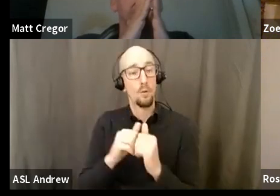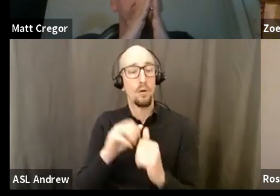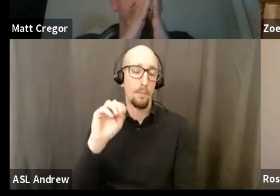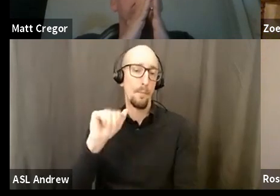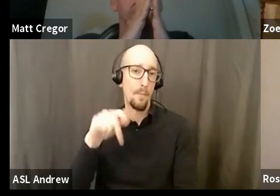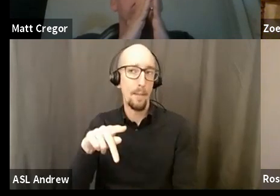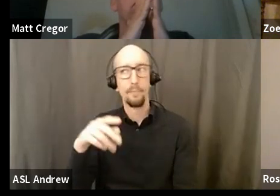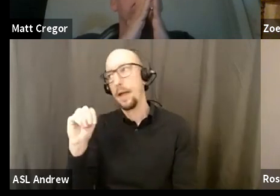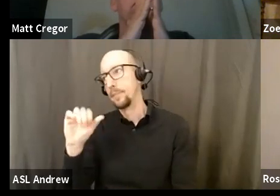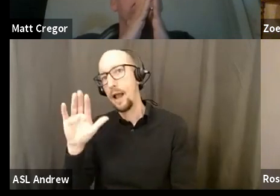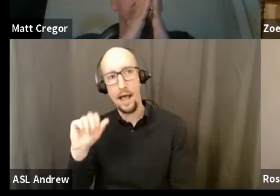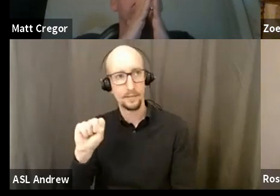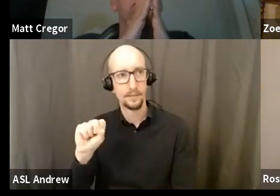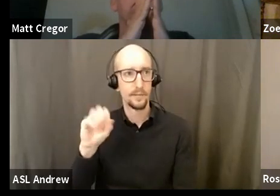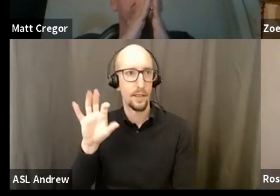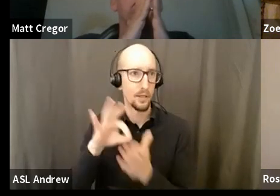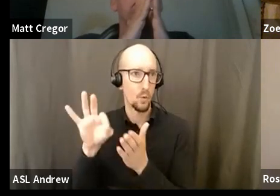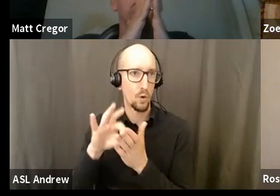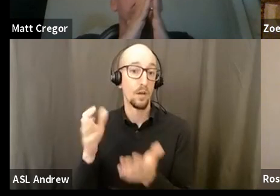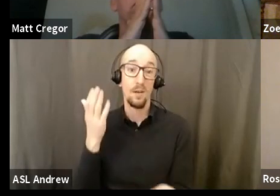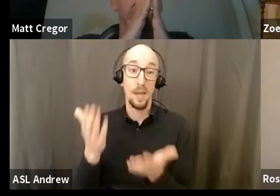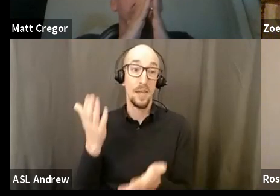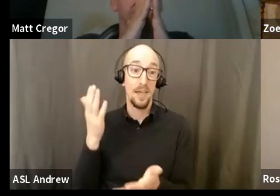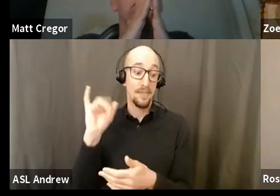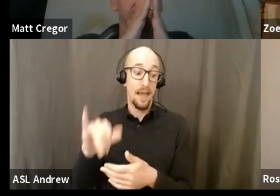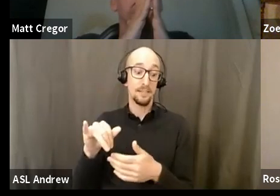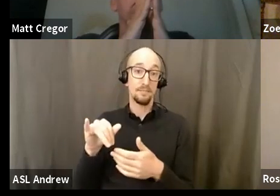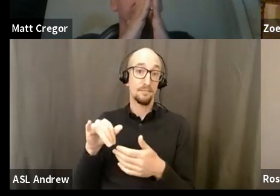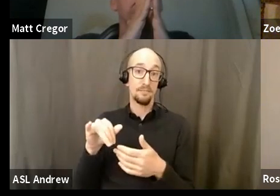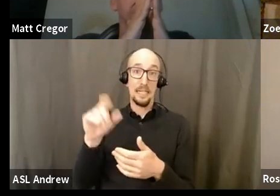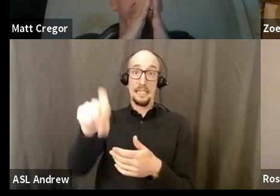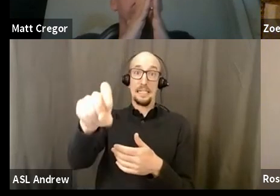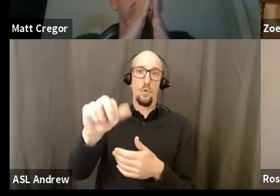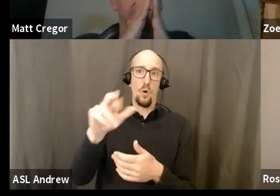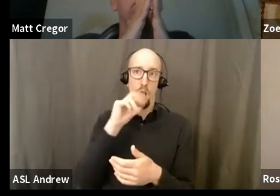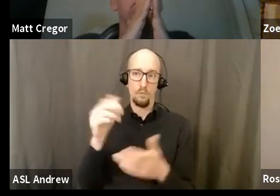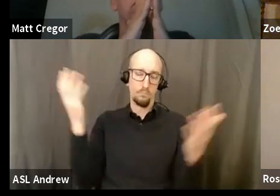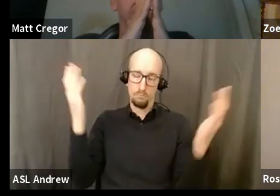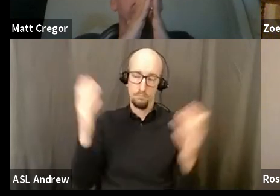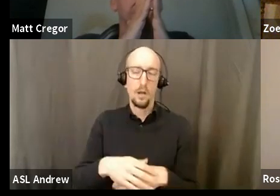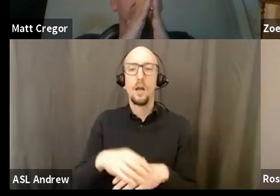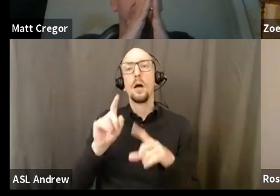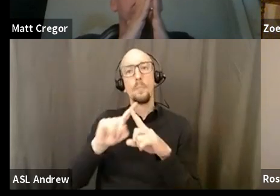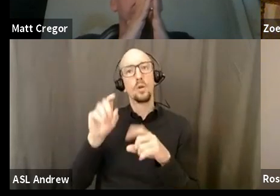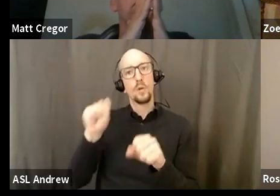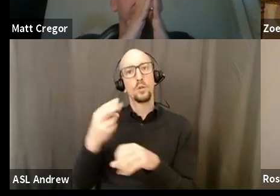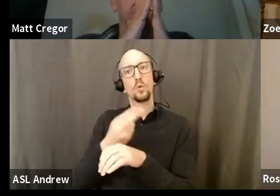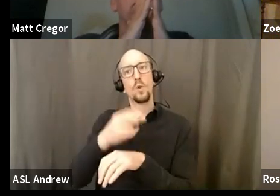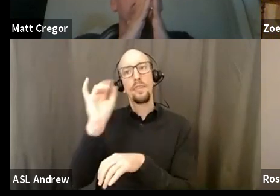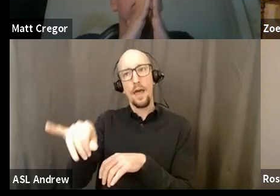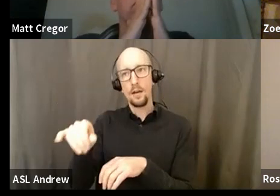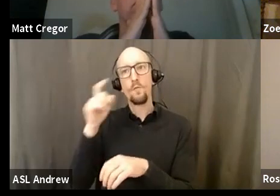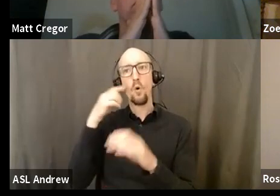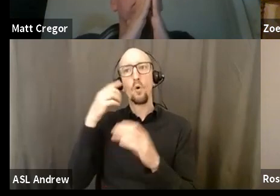to, whether or not that's a necessary lever or not, to demonstrate the